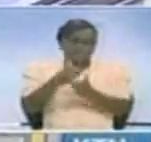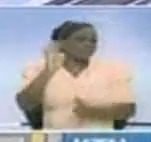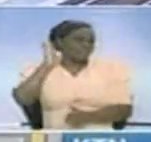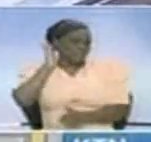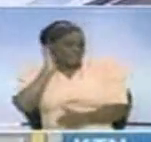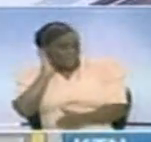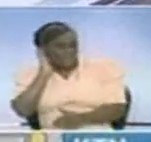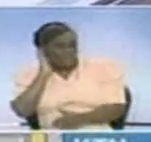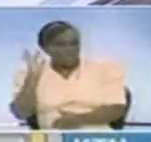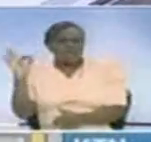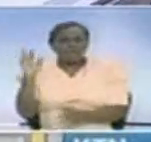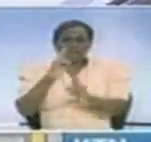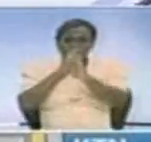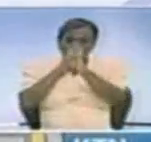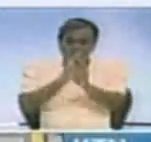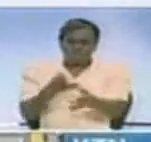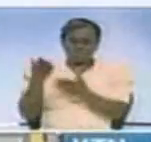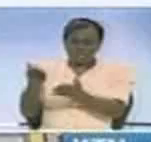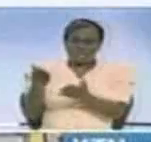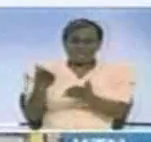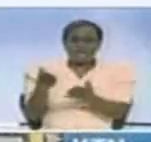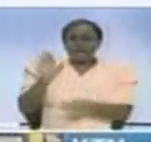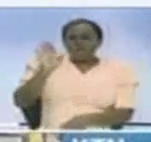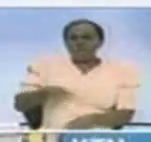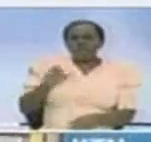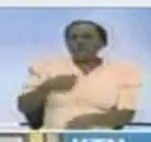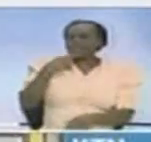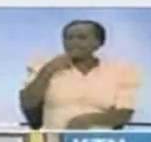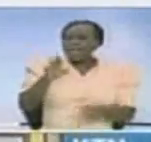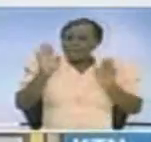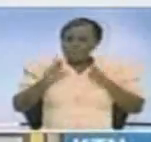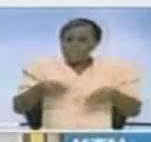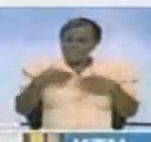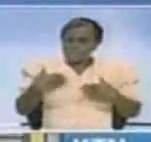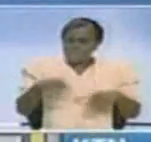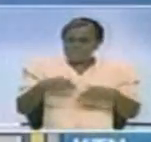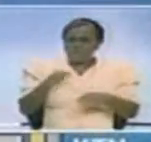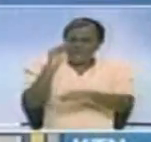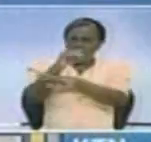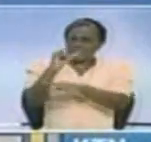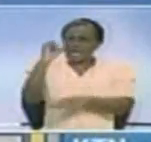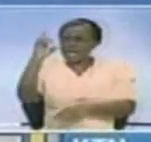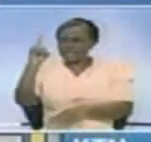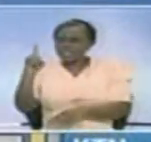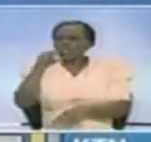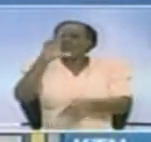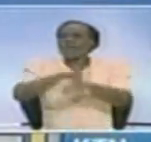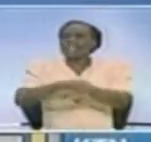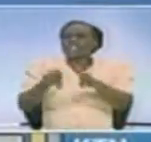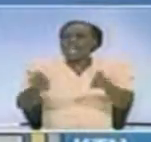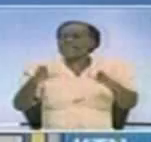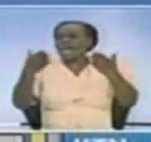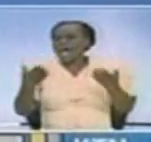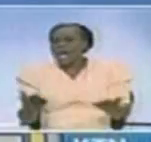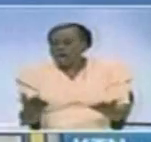into Ferdinand Omondi's story, there is a bite from a woman who says people would come ask for identity cards and they would ask you, where have you gotten land? And